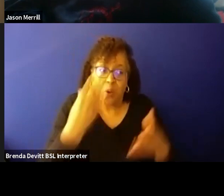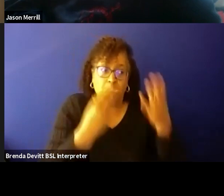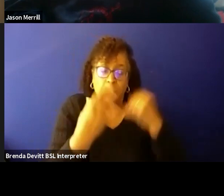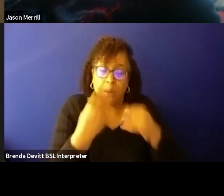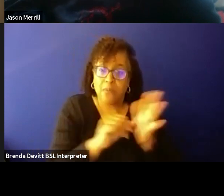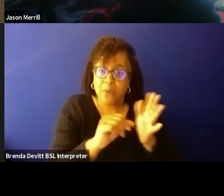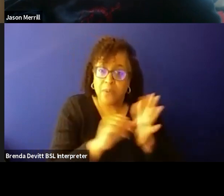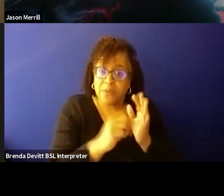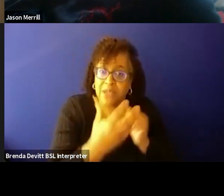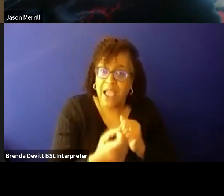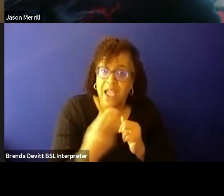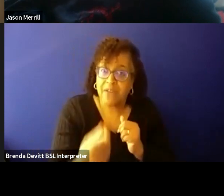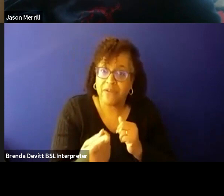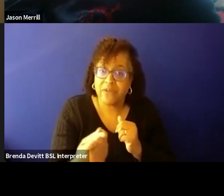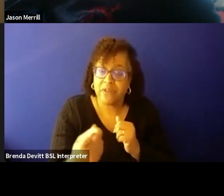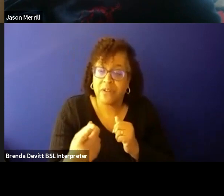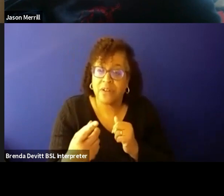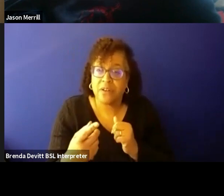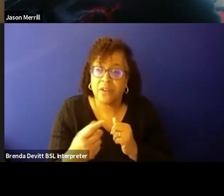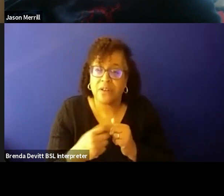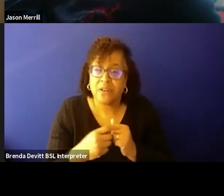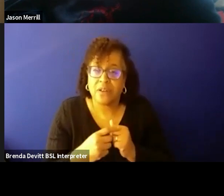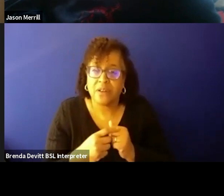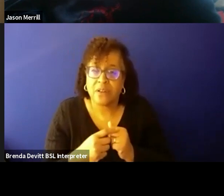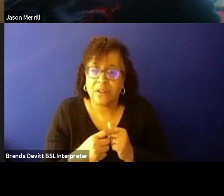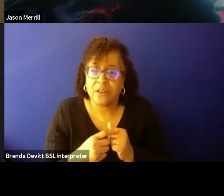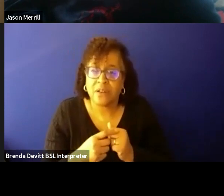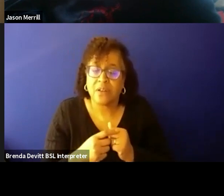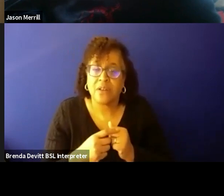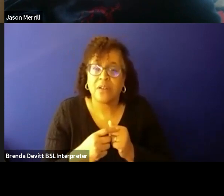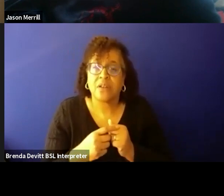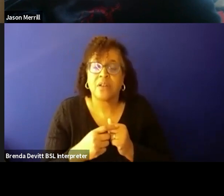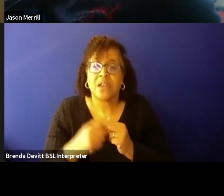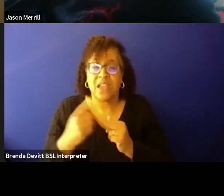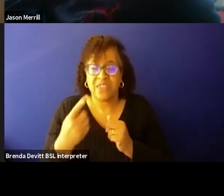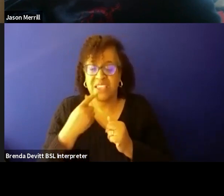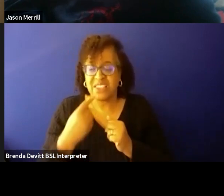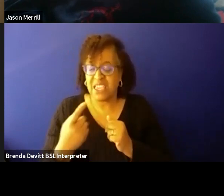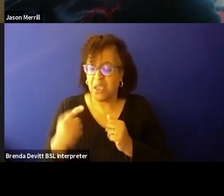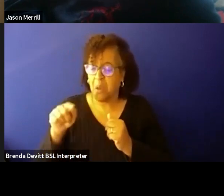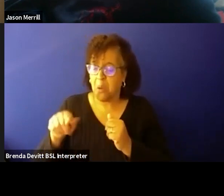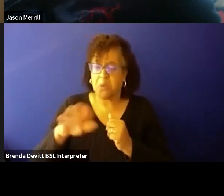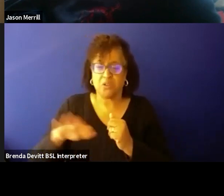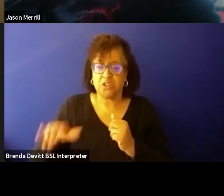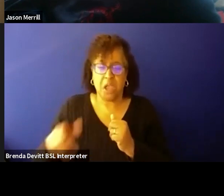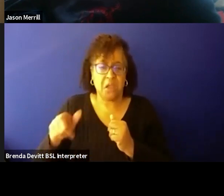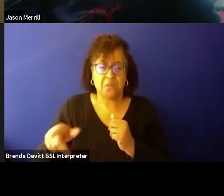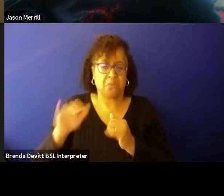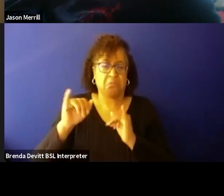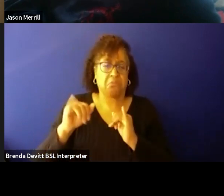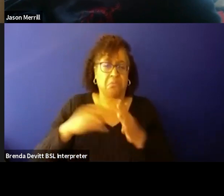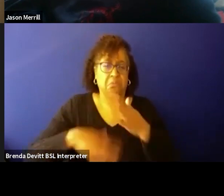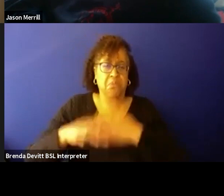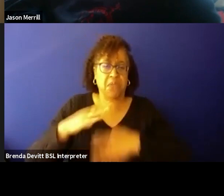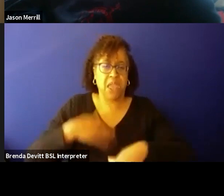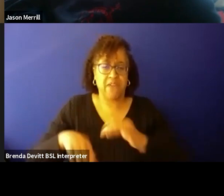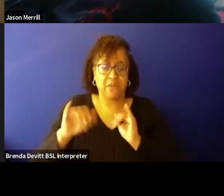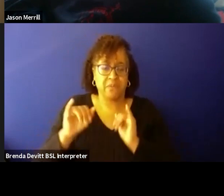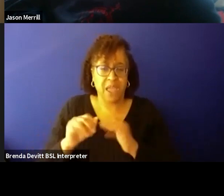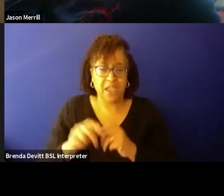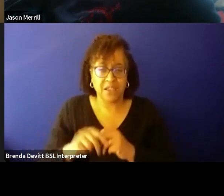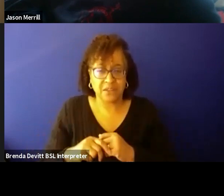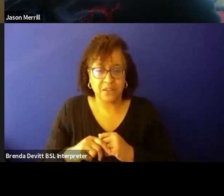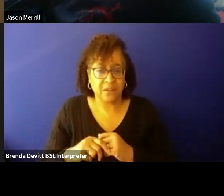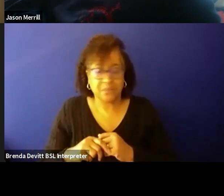change, and you know, they put it down to behavioral problem. You see, nobody knows that that child is struggling